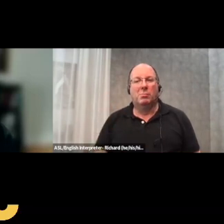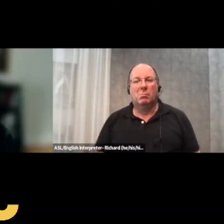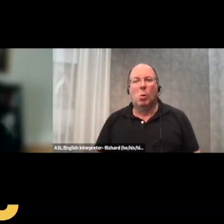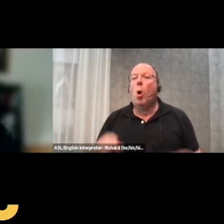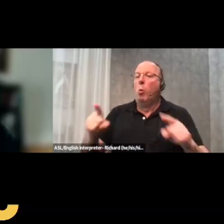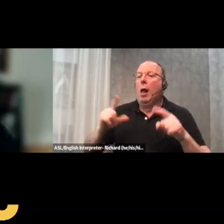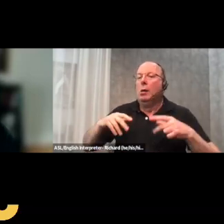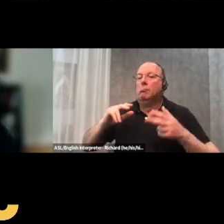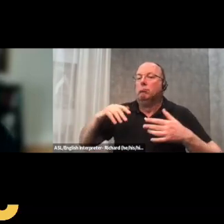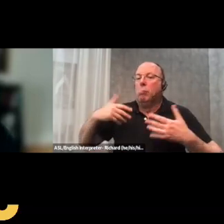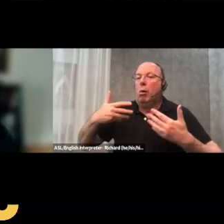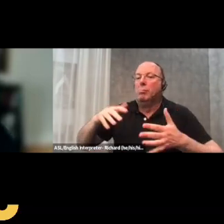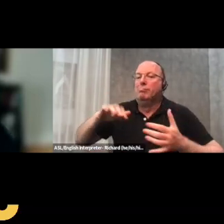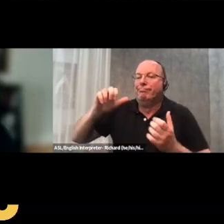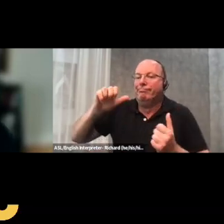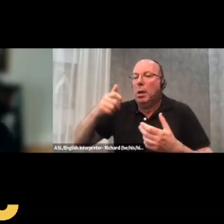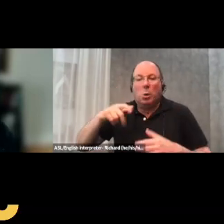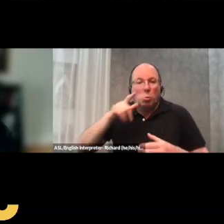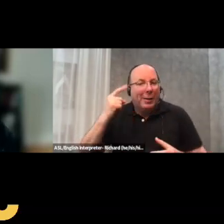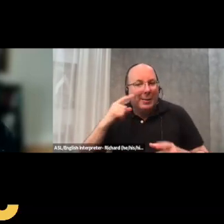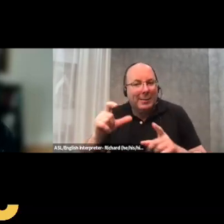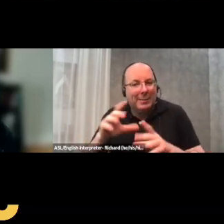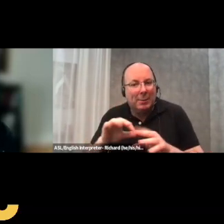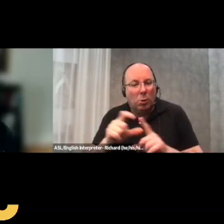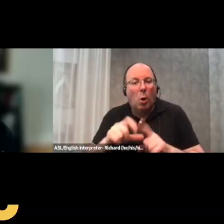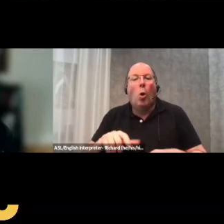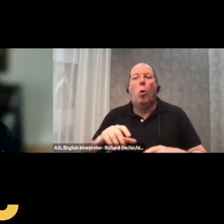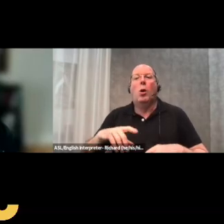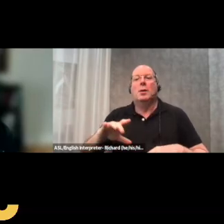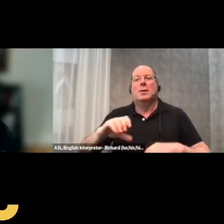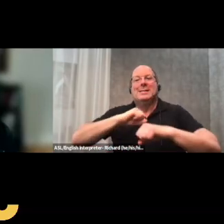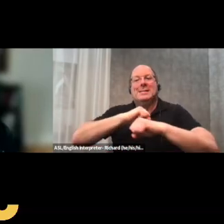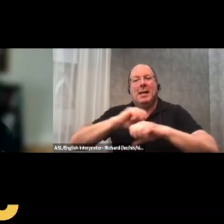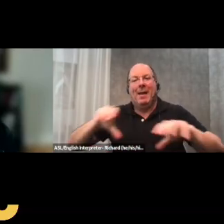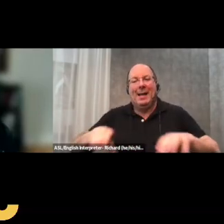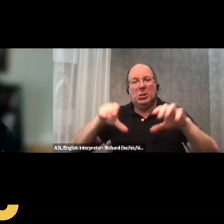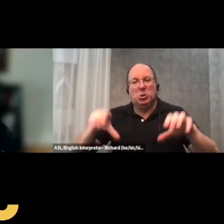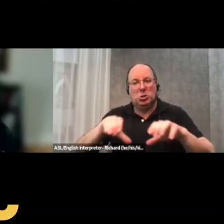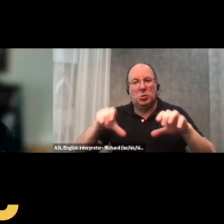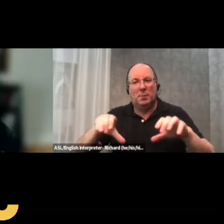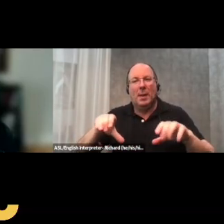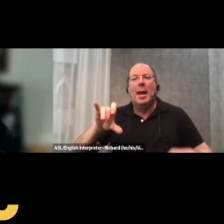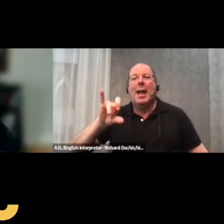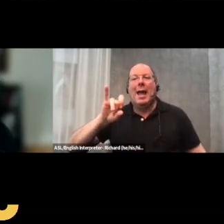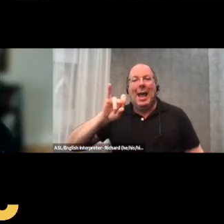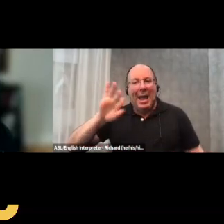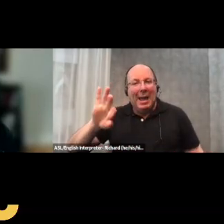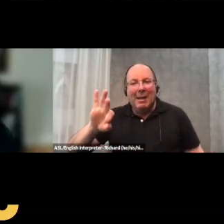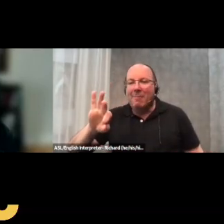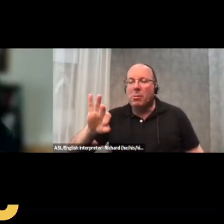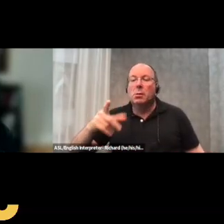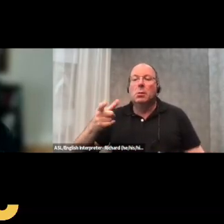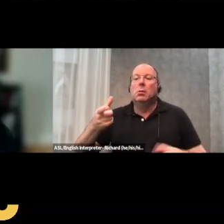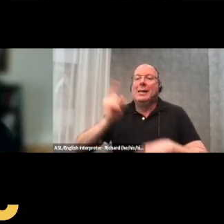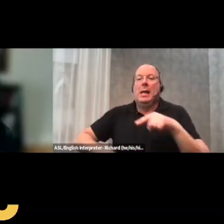sex. Or you can have safe actions. Now, this is especially important when a partner is unable to talk for